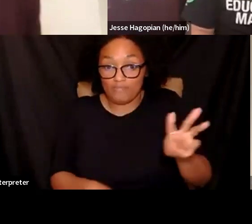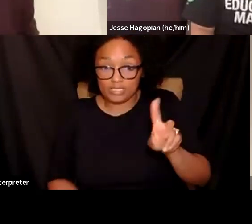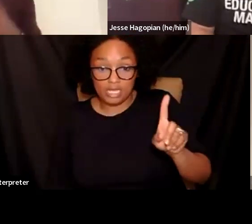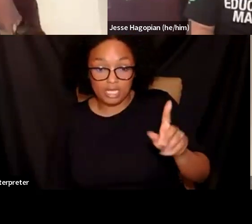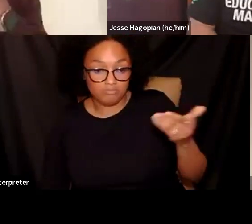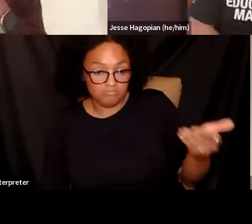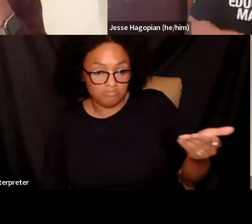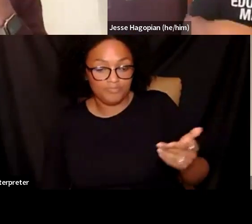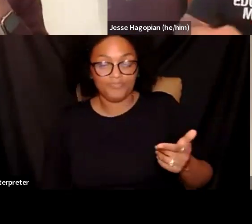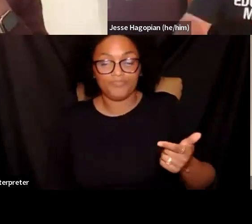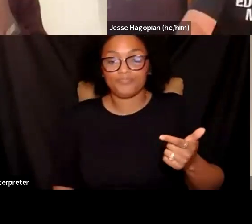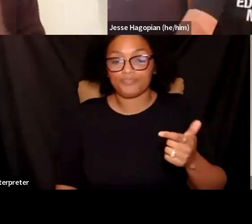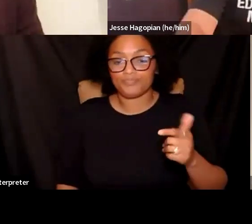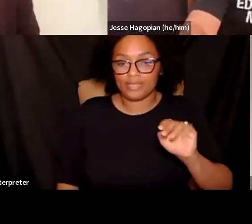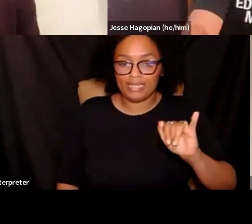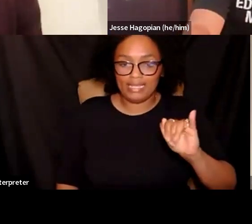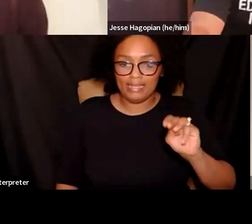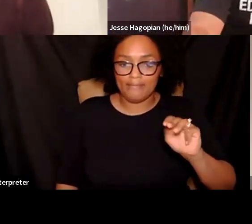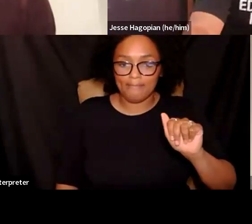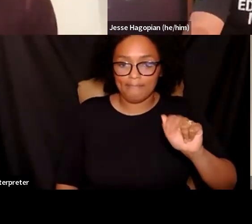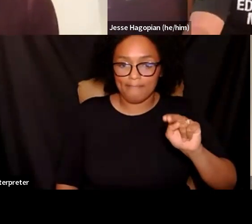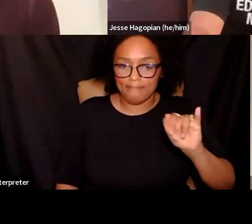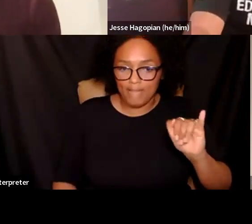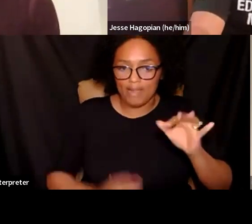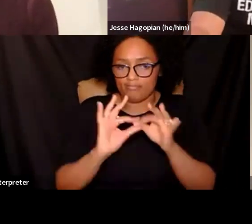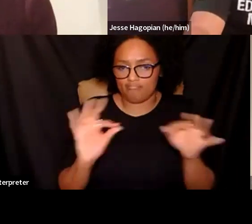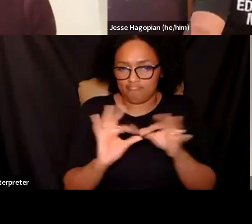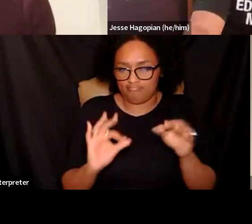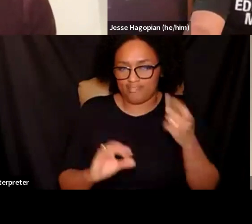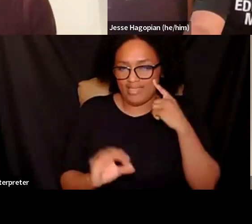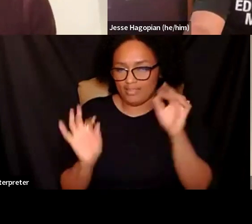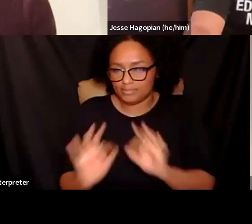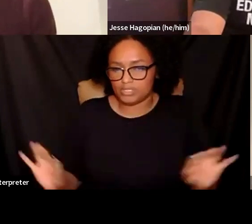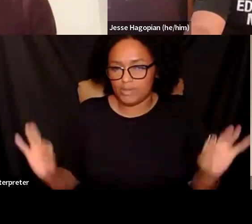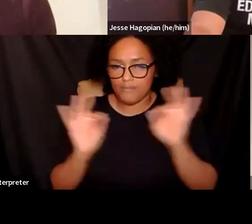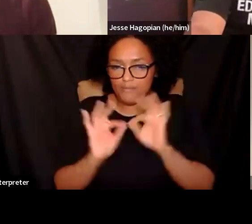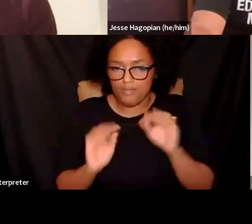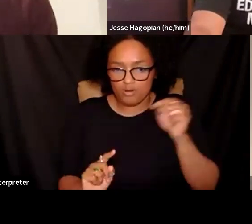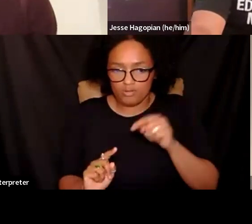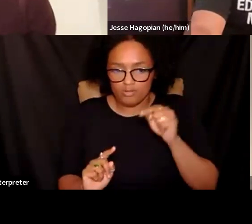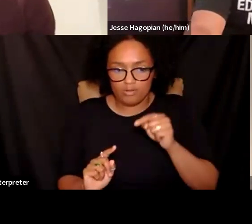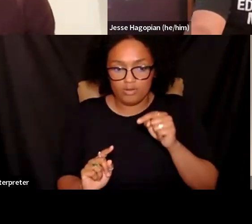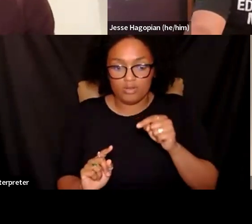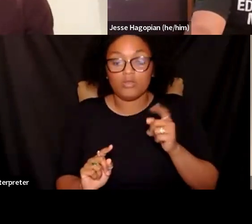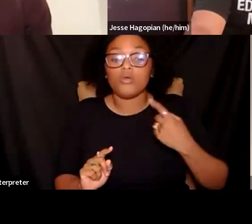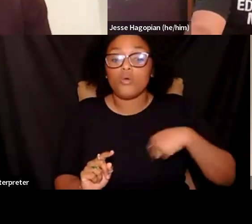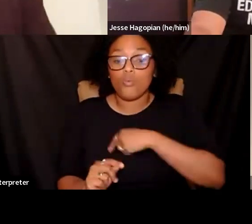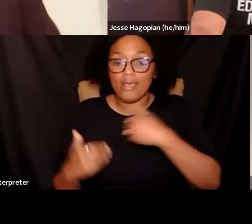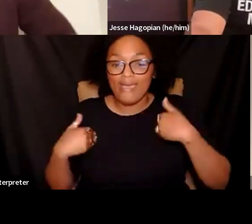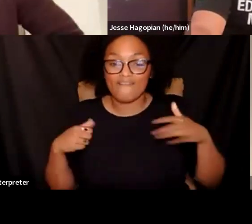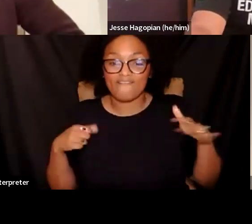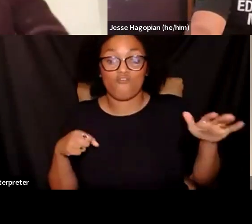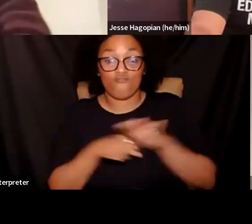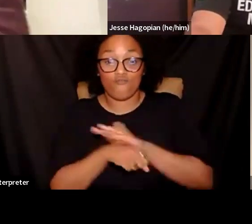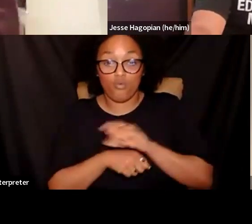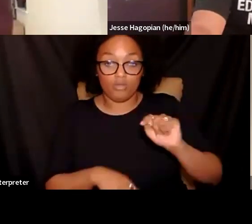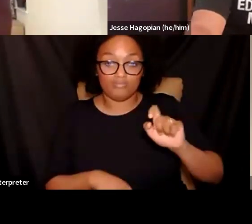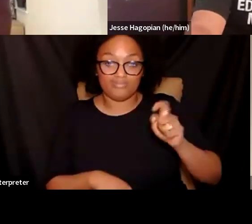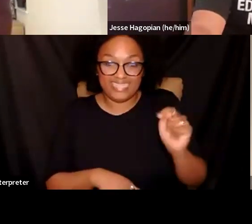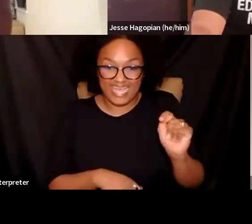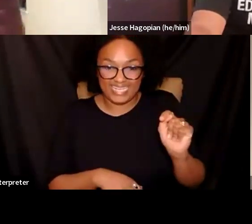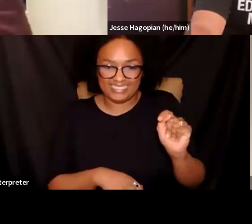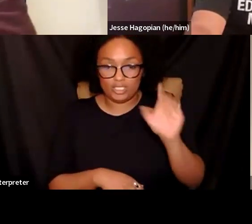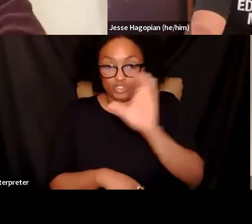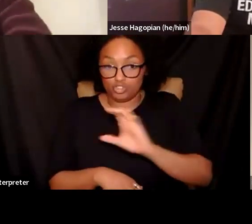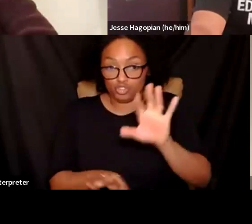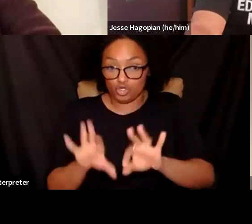we did that I think is so important is that because you can do full text searches, you can really look